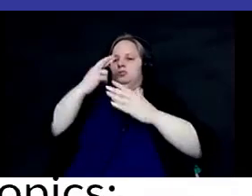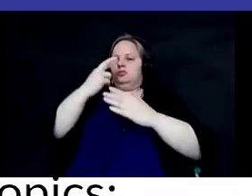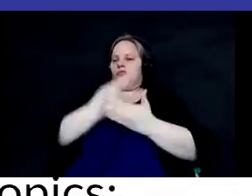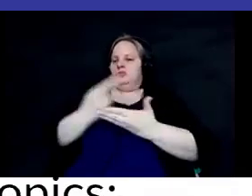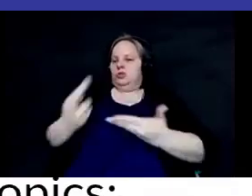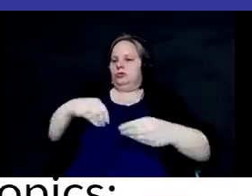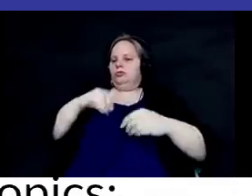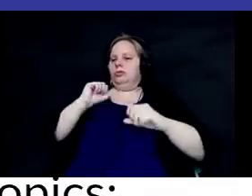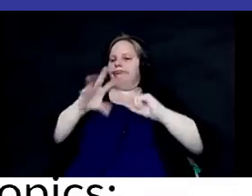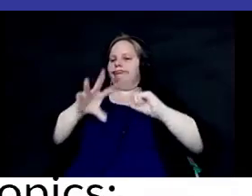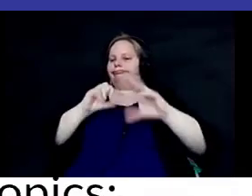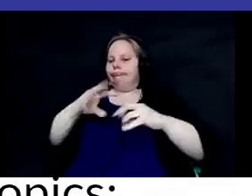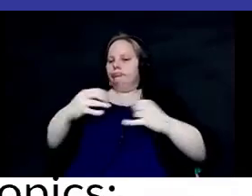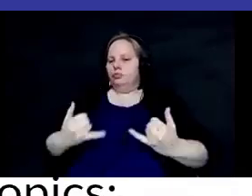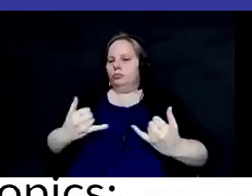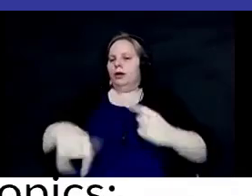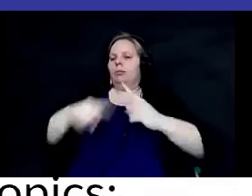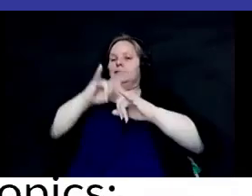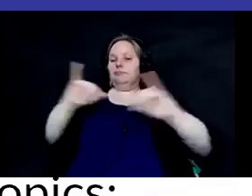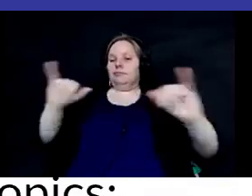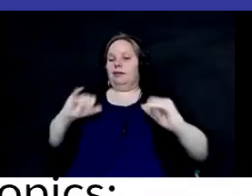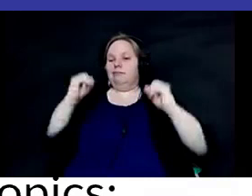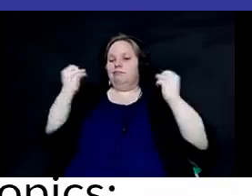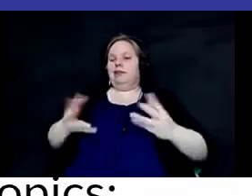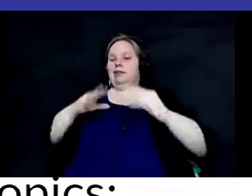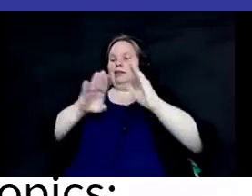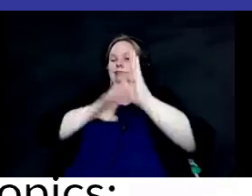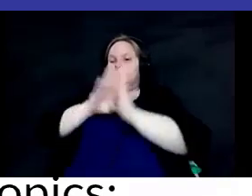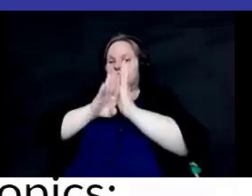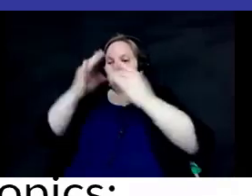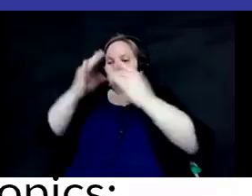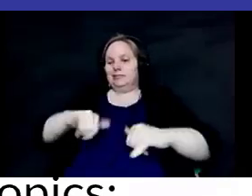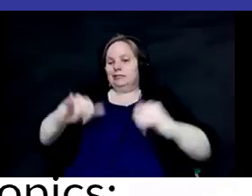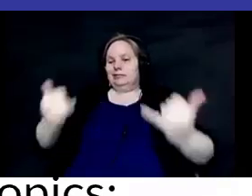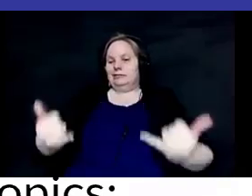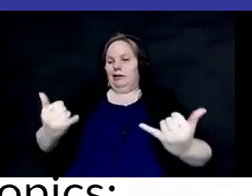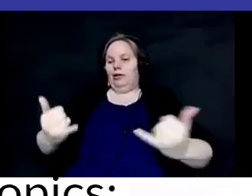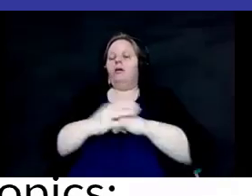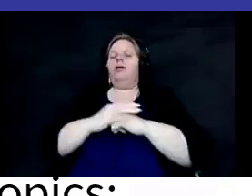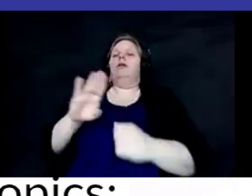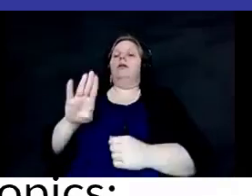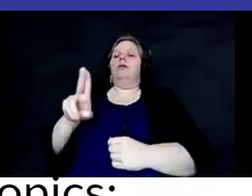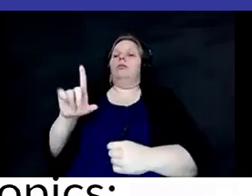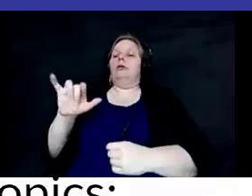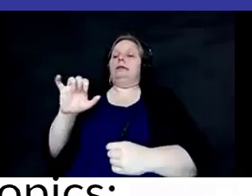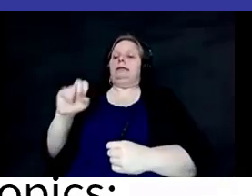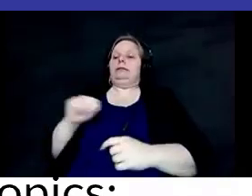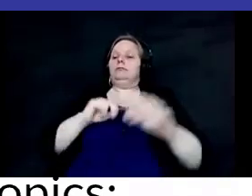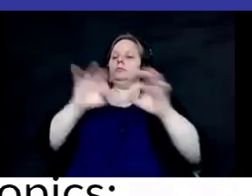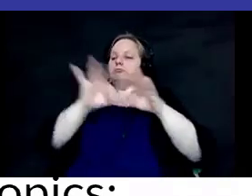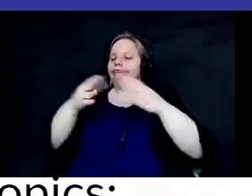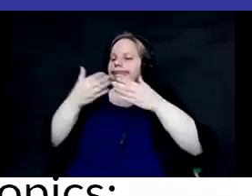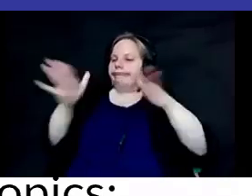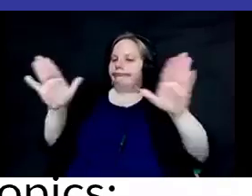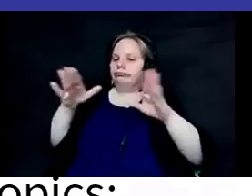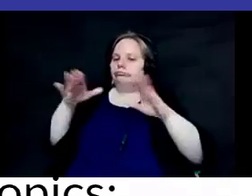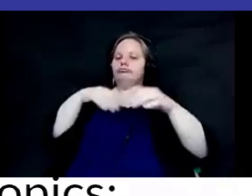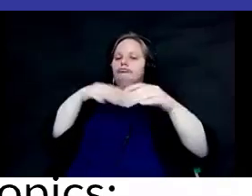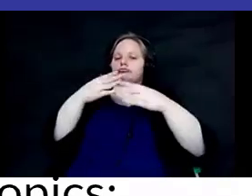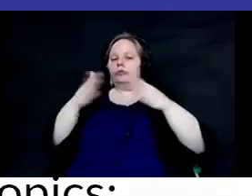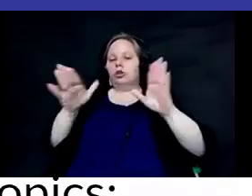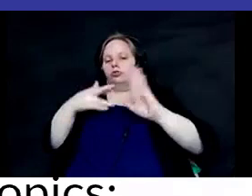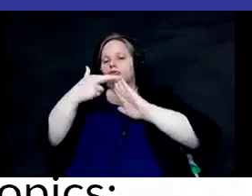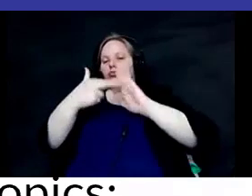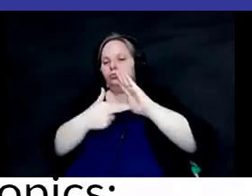are in development. The bulletin goes through general provisions,